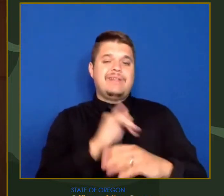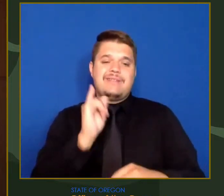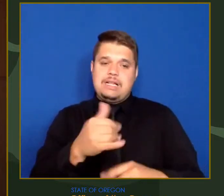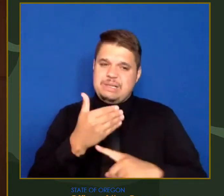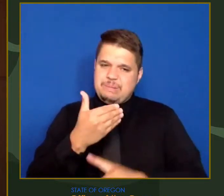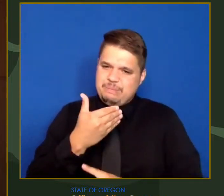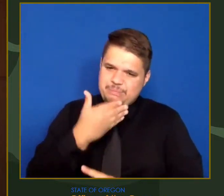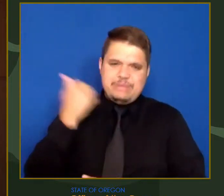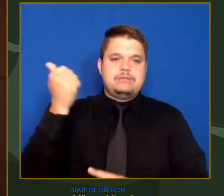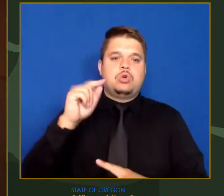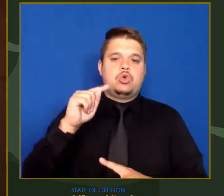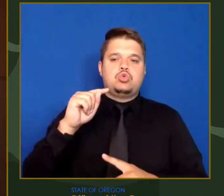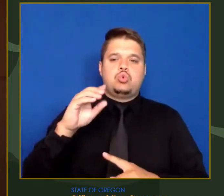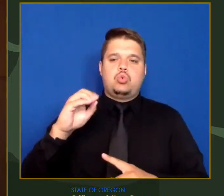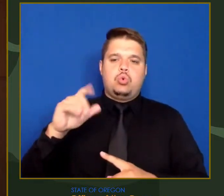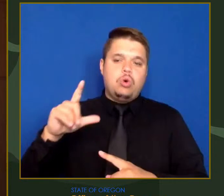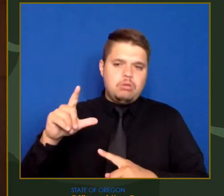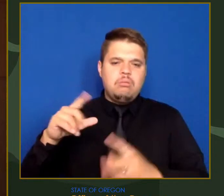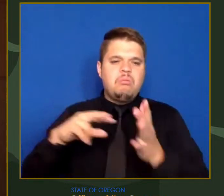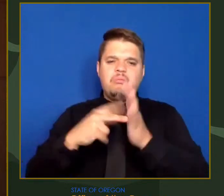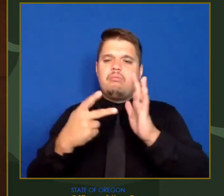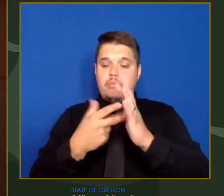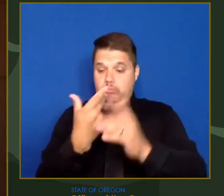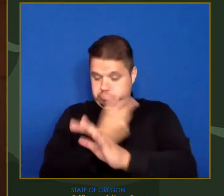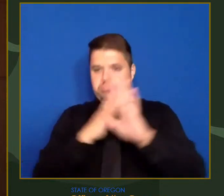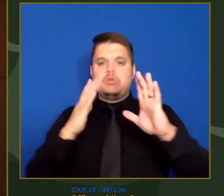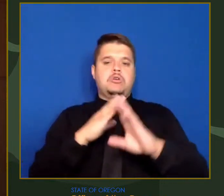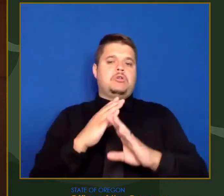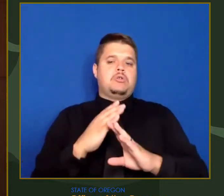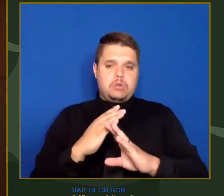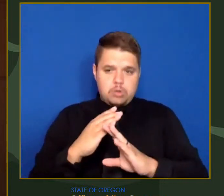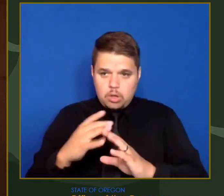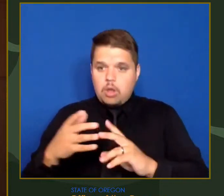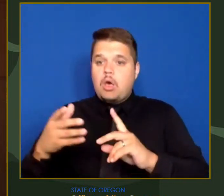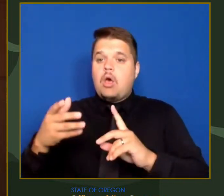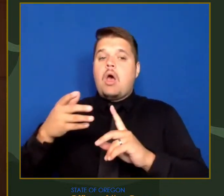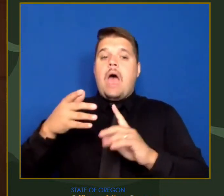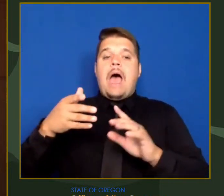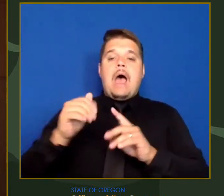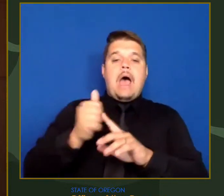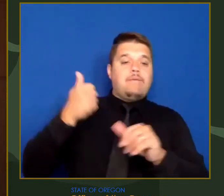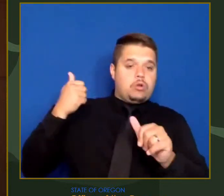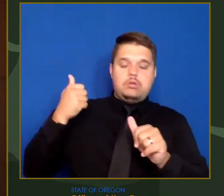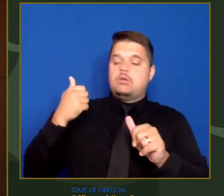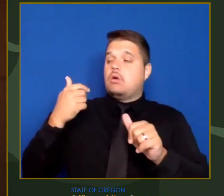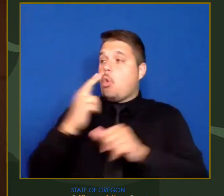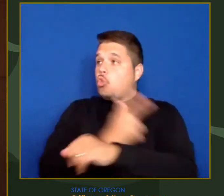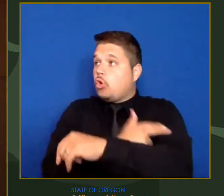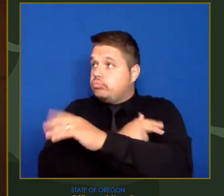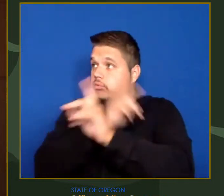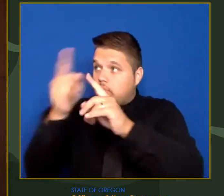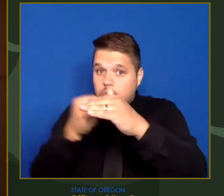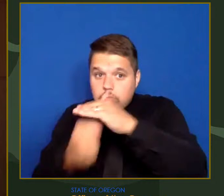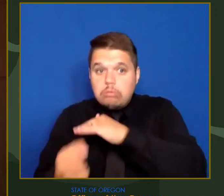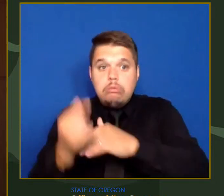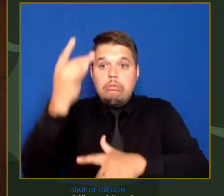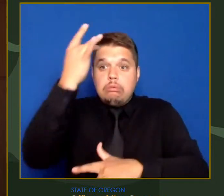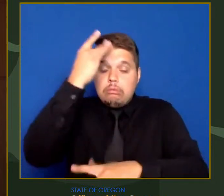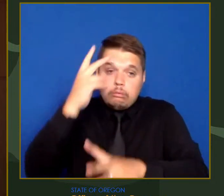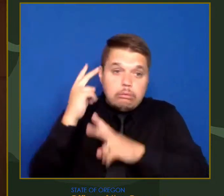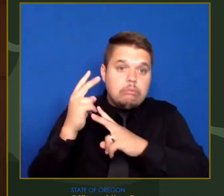prevent hospitalizations and deaths. As we move to reopening, the pandemic